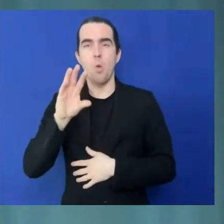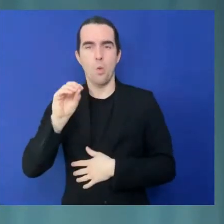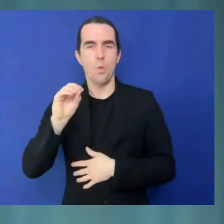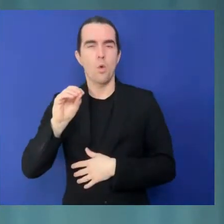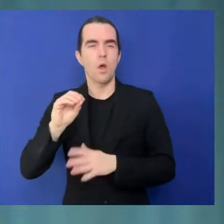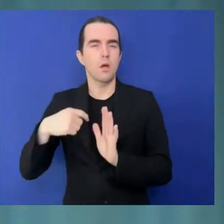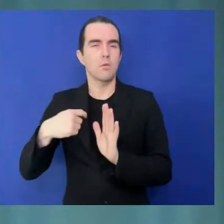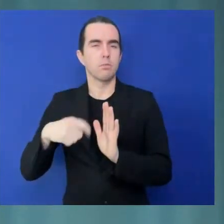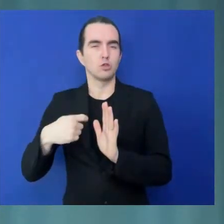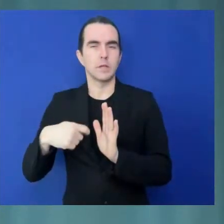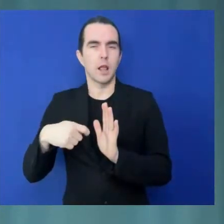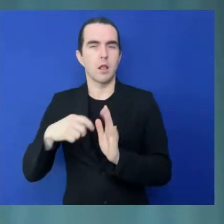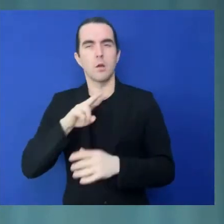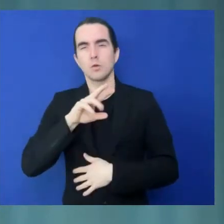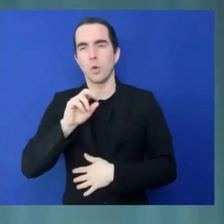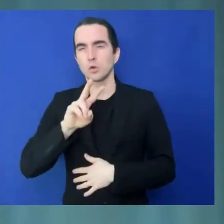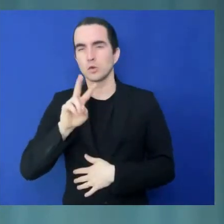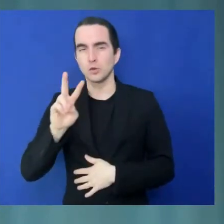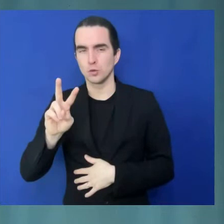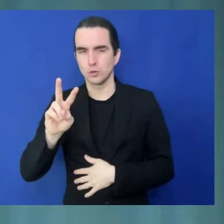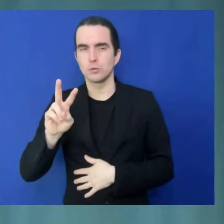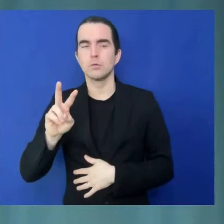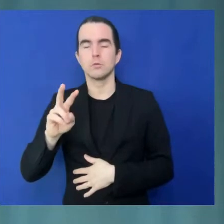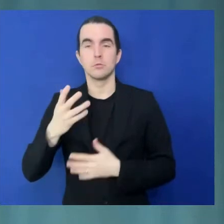8th at the UN.